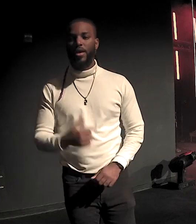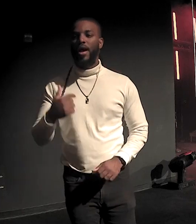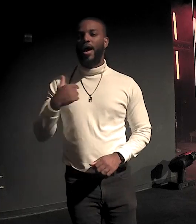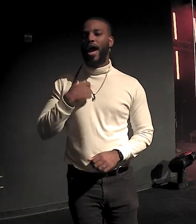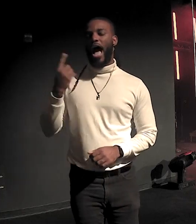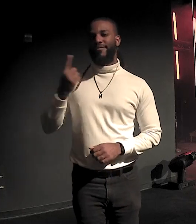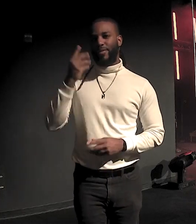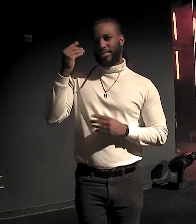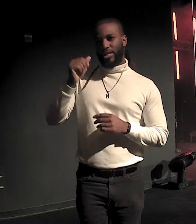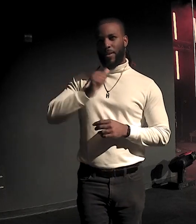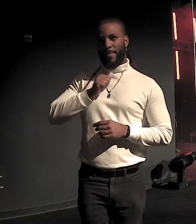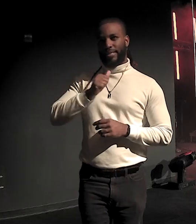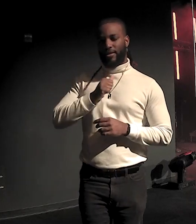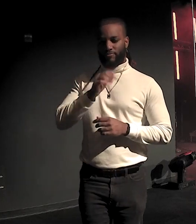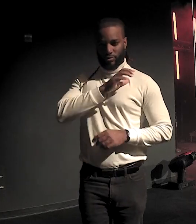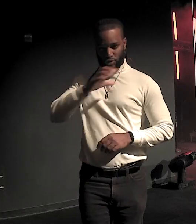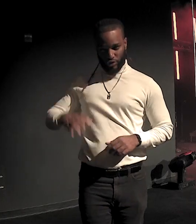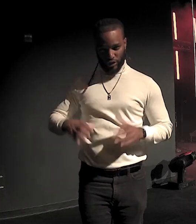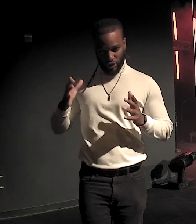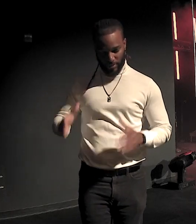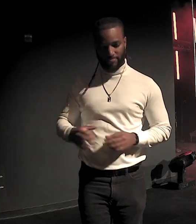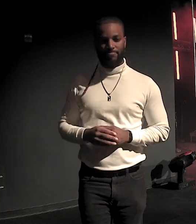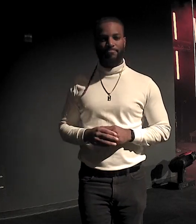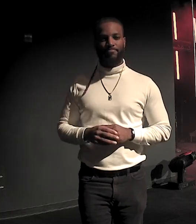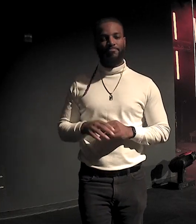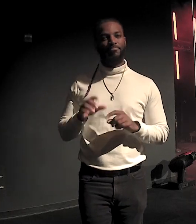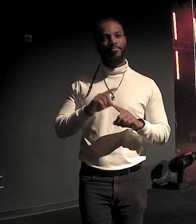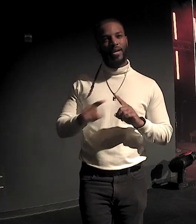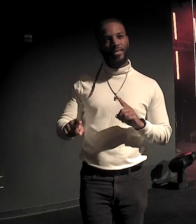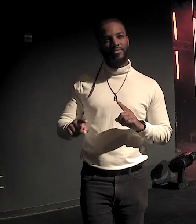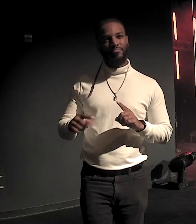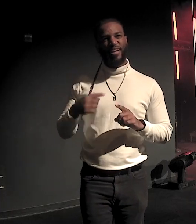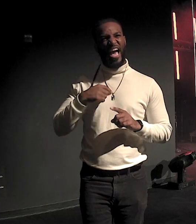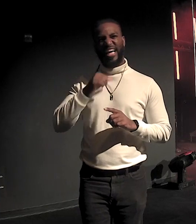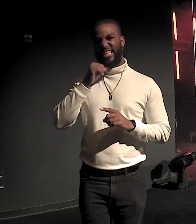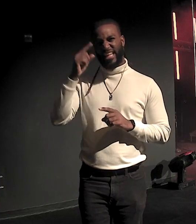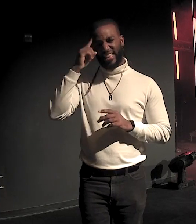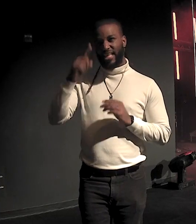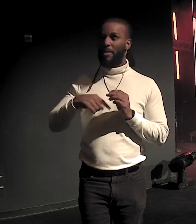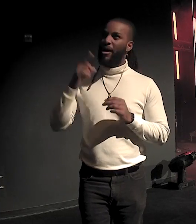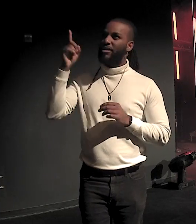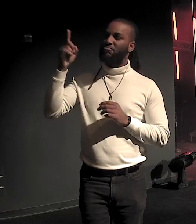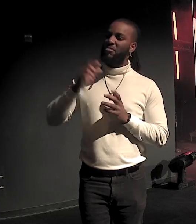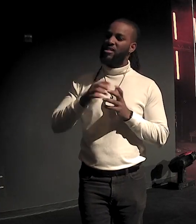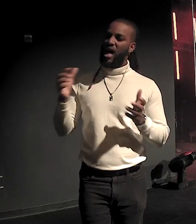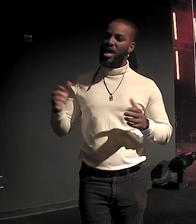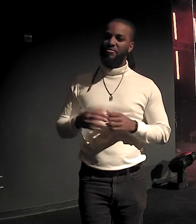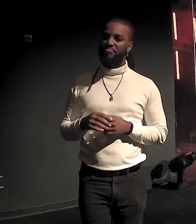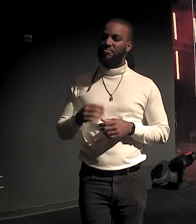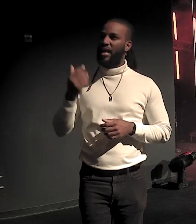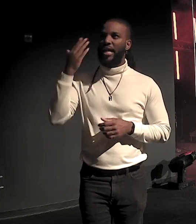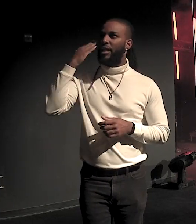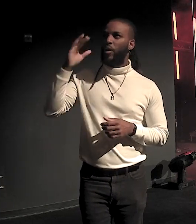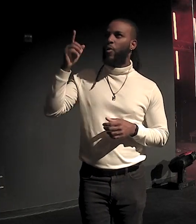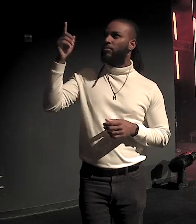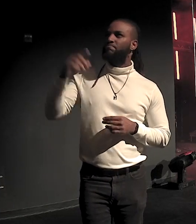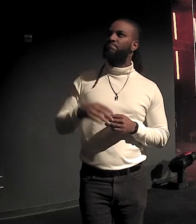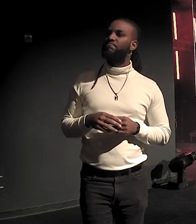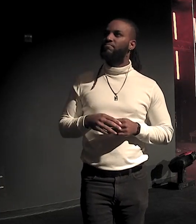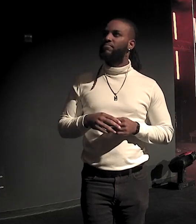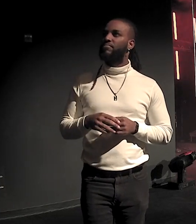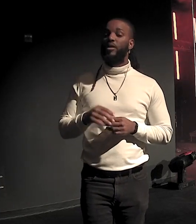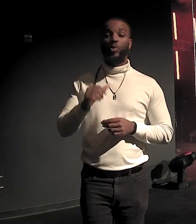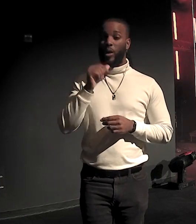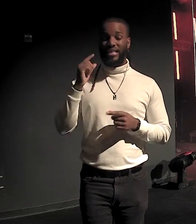always considered myself a Christian, but I didn't think about him a lot. I didn't know him. And it